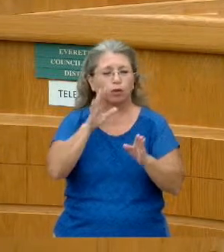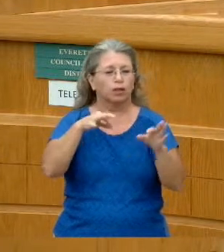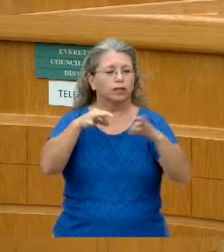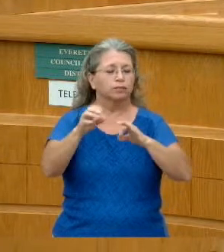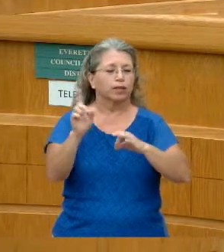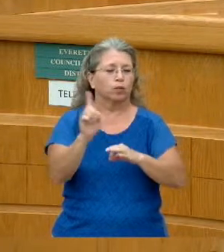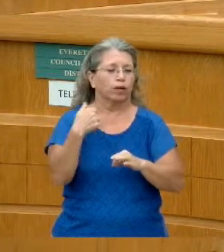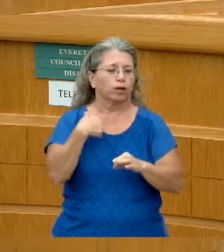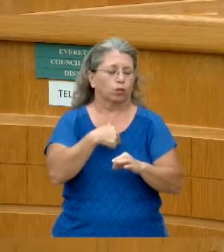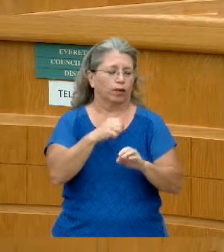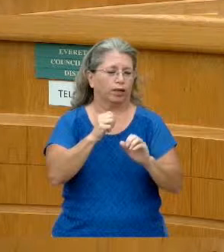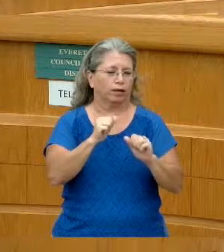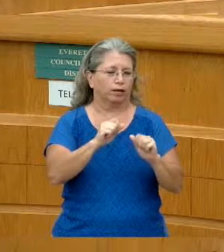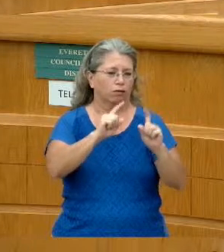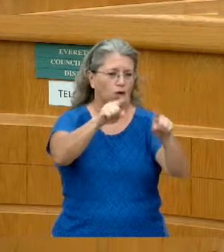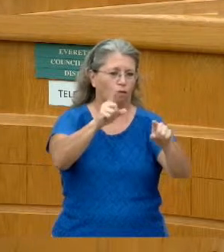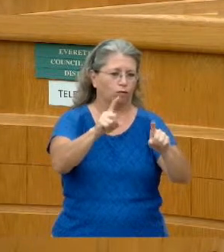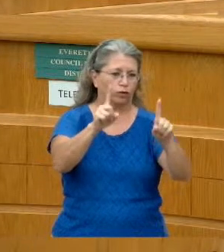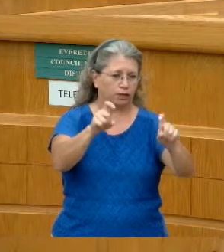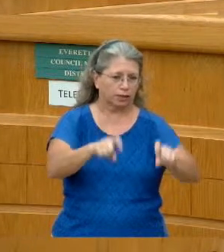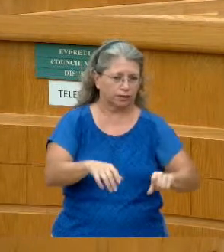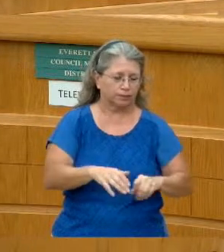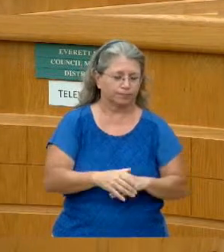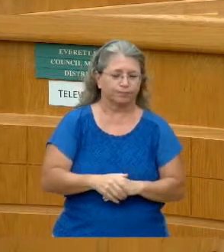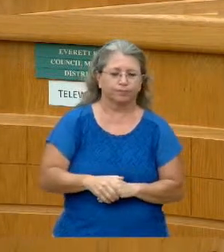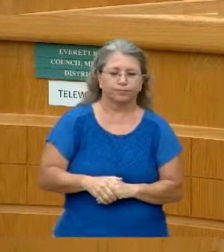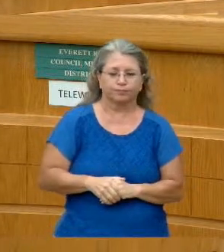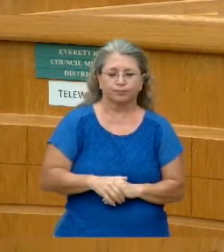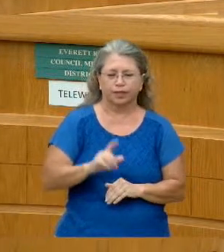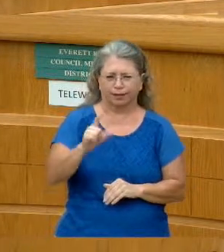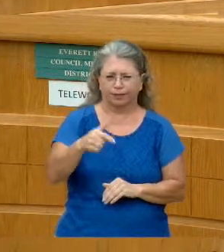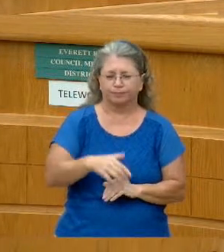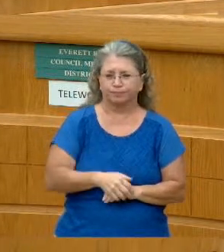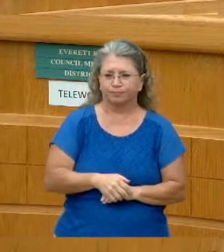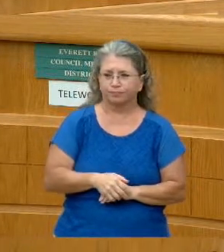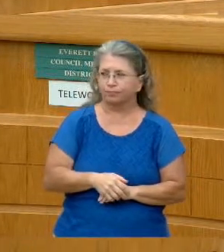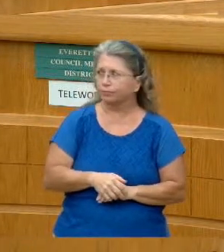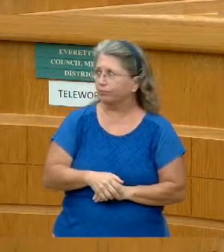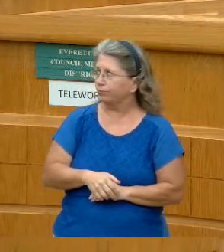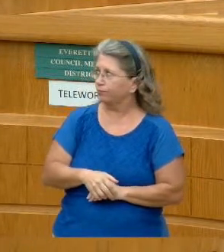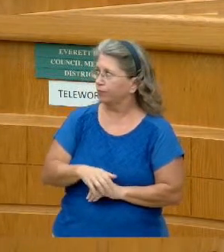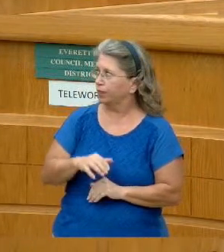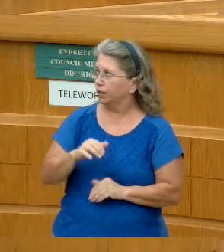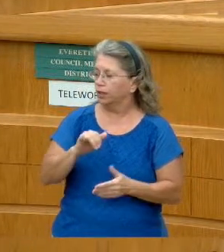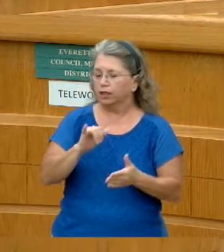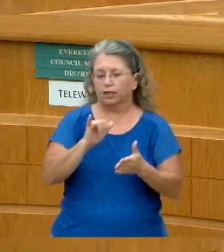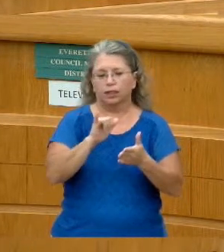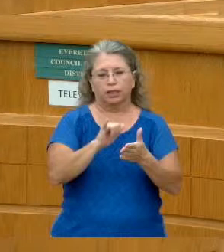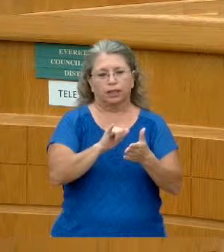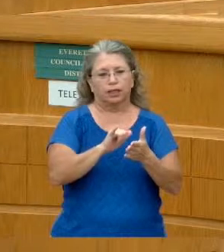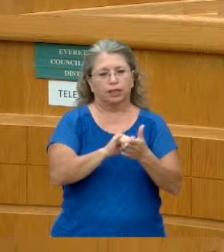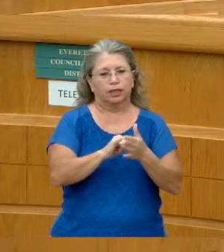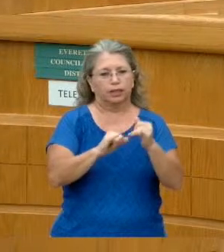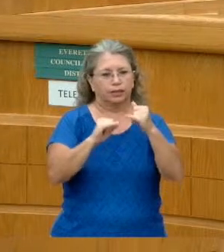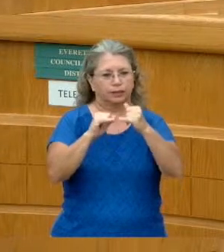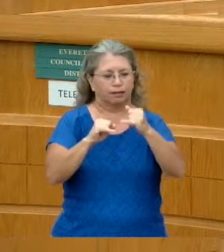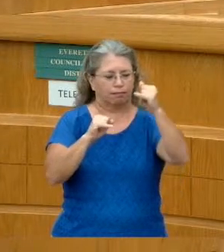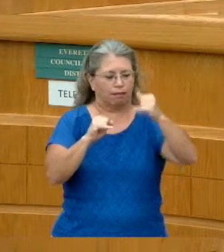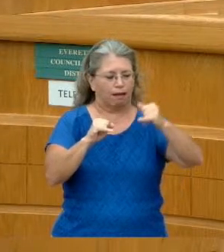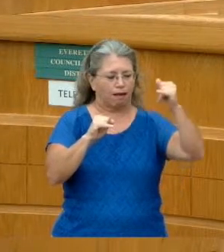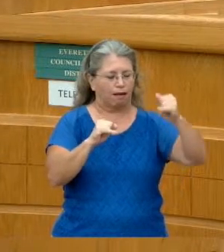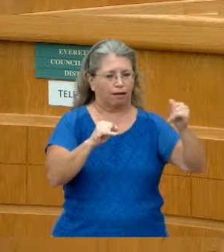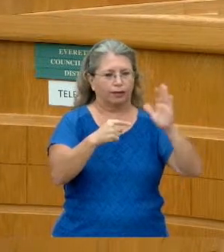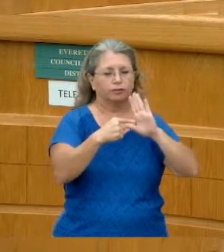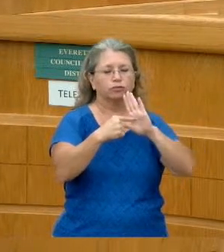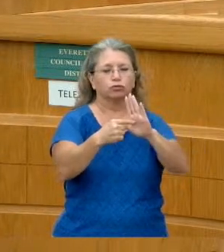we finish the graphs here. This shows, the lines show the daily testing that's taken place, and there's somewhat